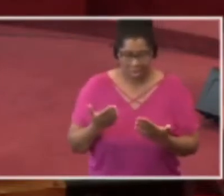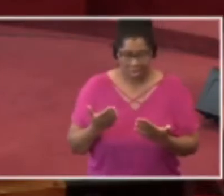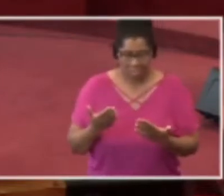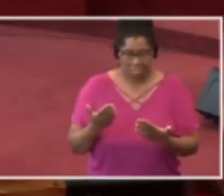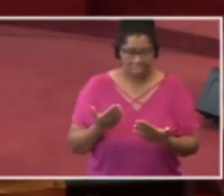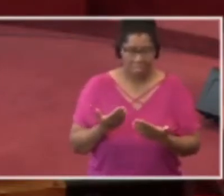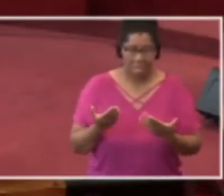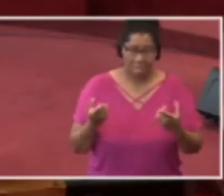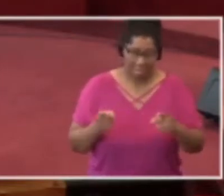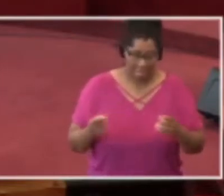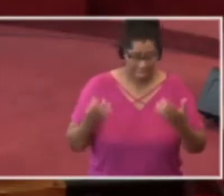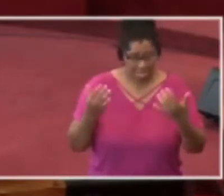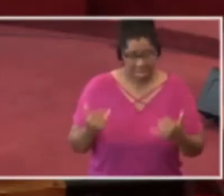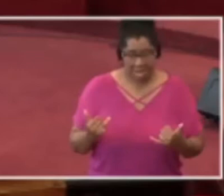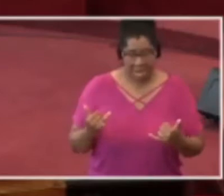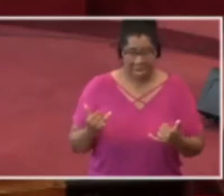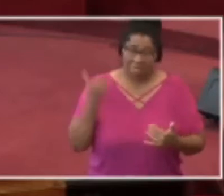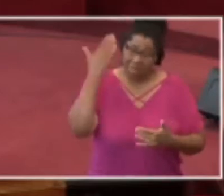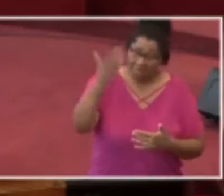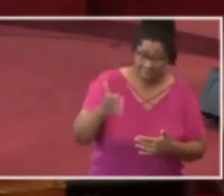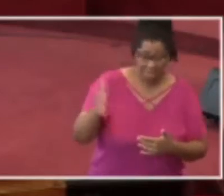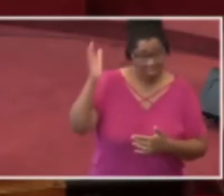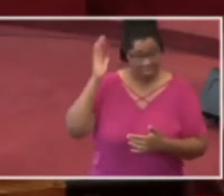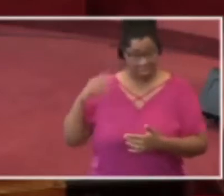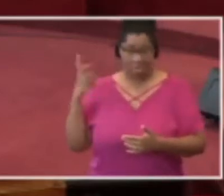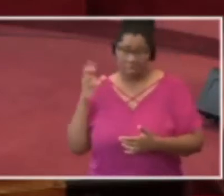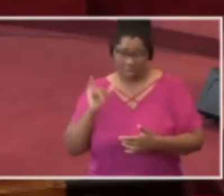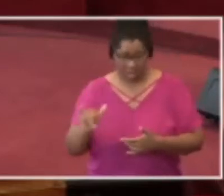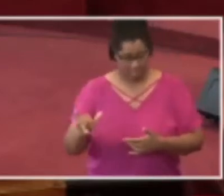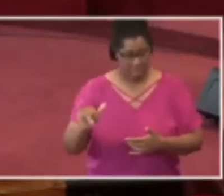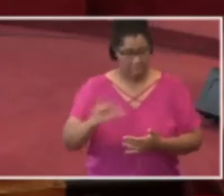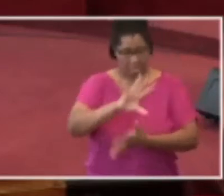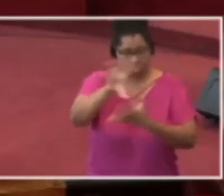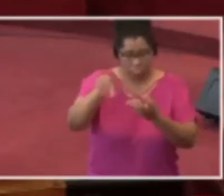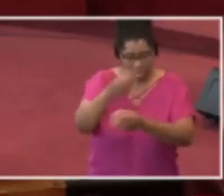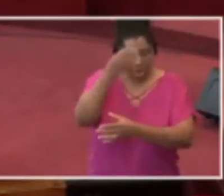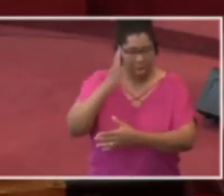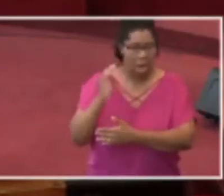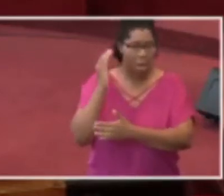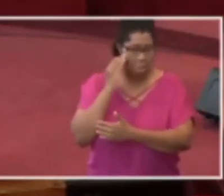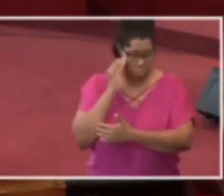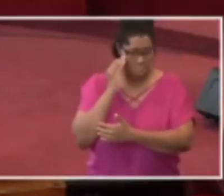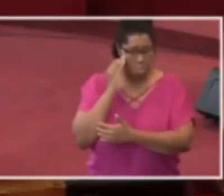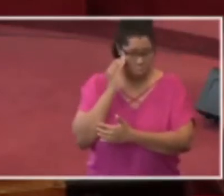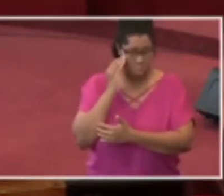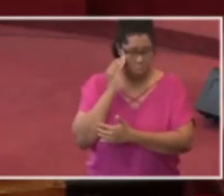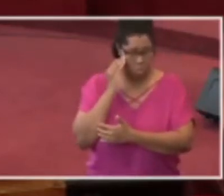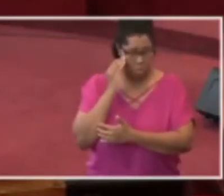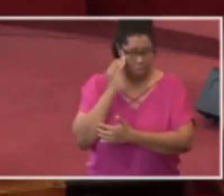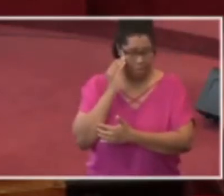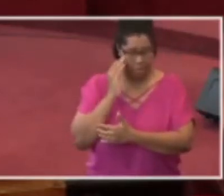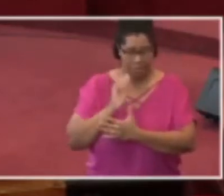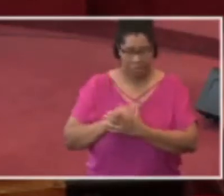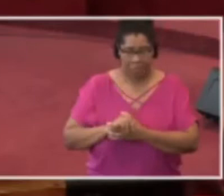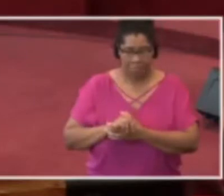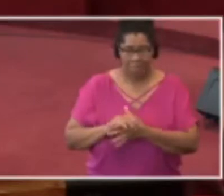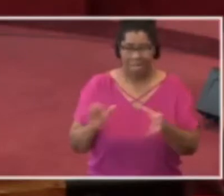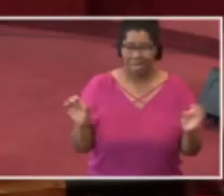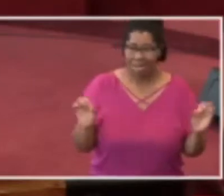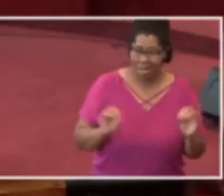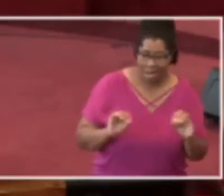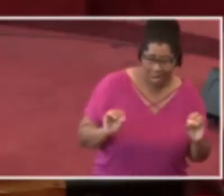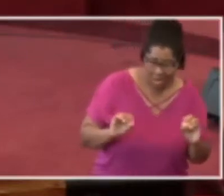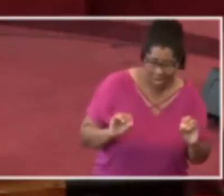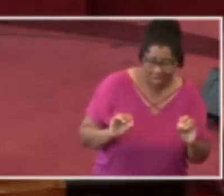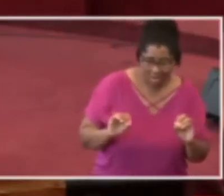future, today, yesterday, and forevermore, all at the same time. That nothing and no one